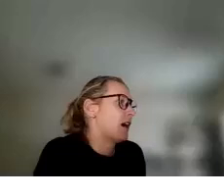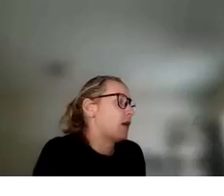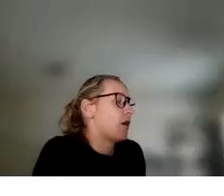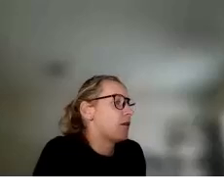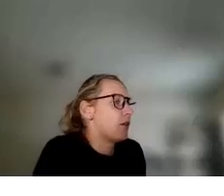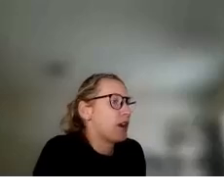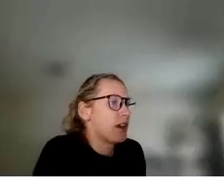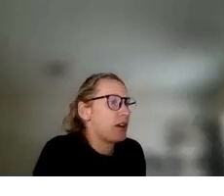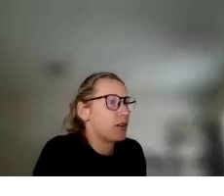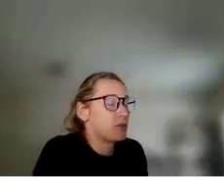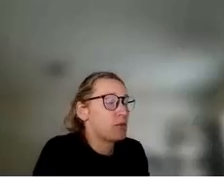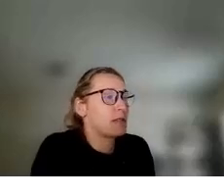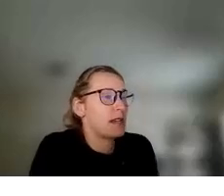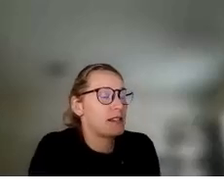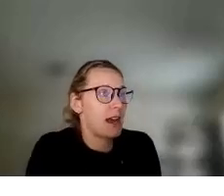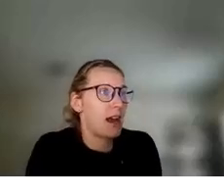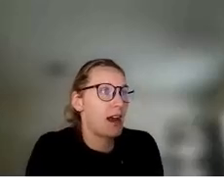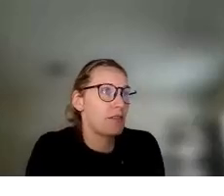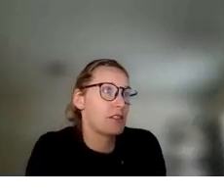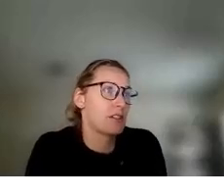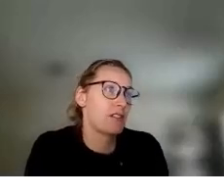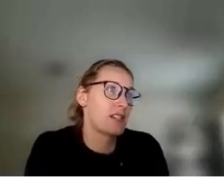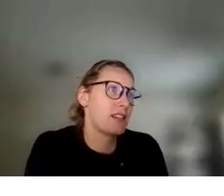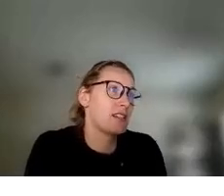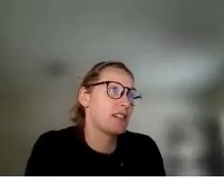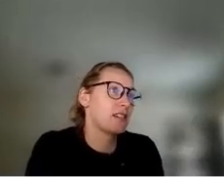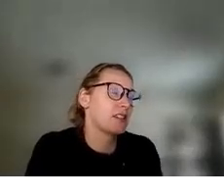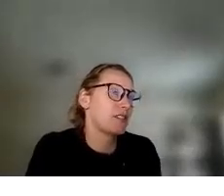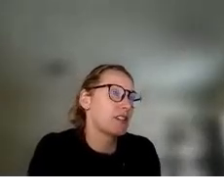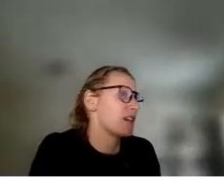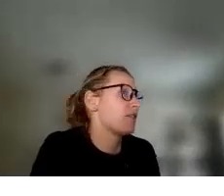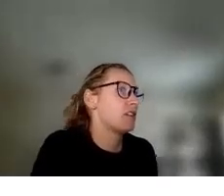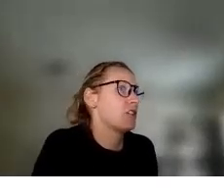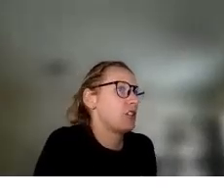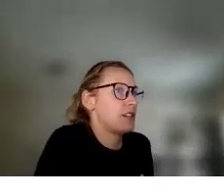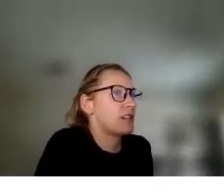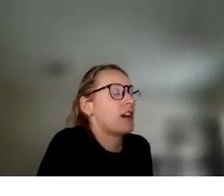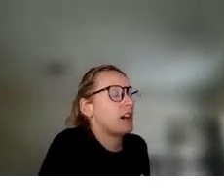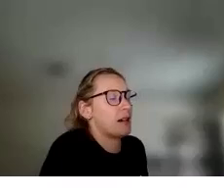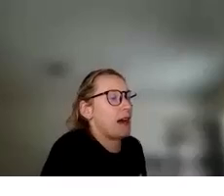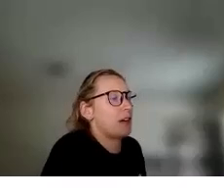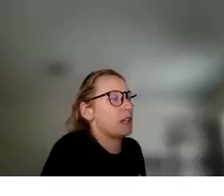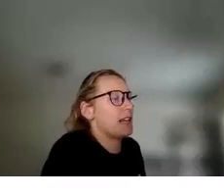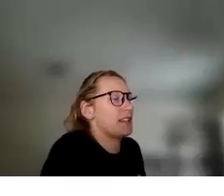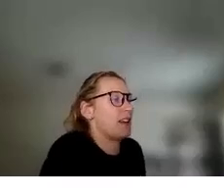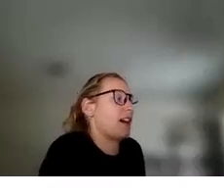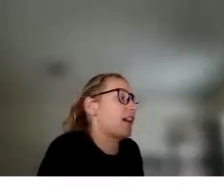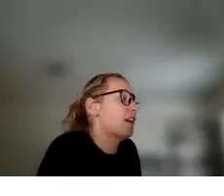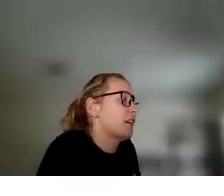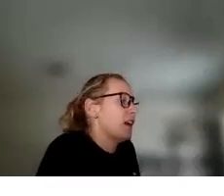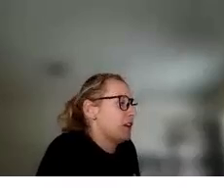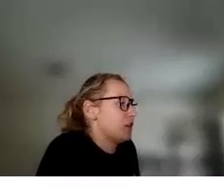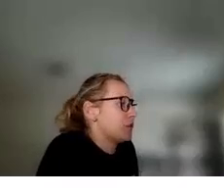training. Those websites have the services and the service definitions